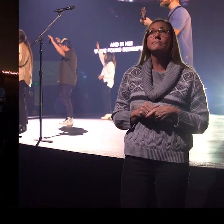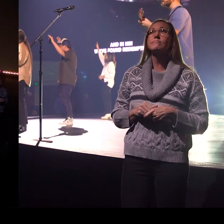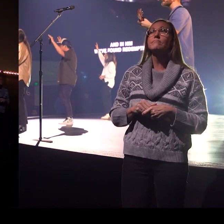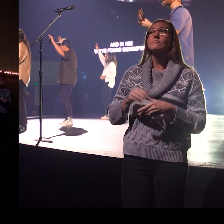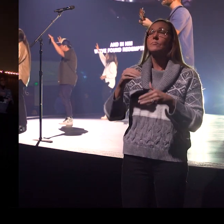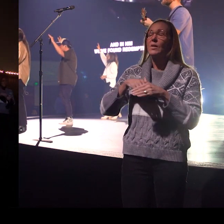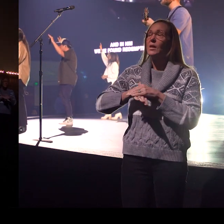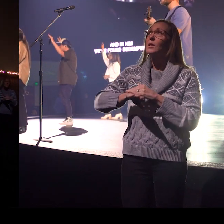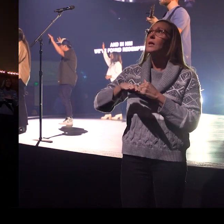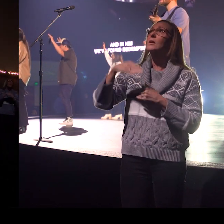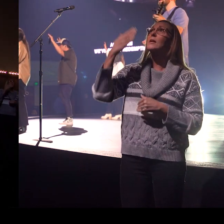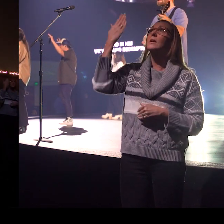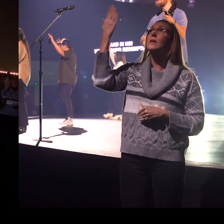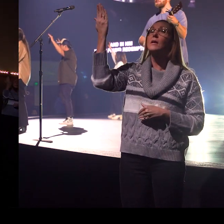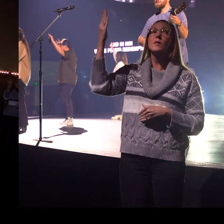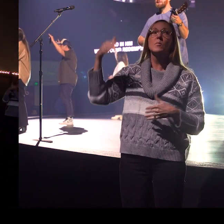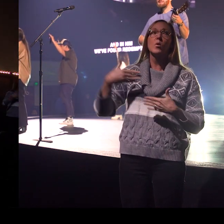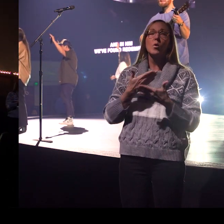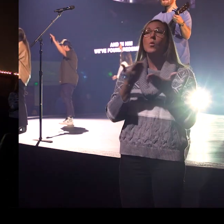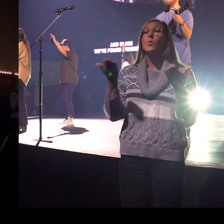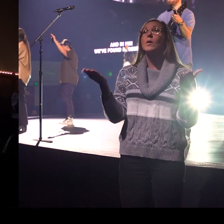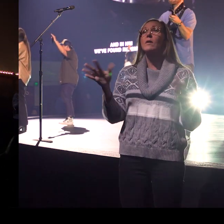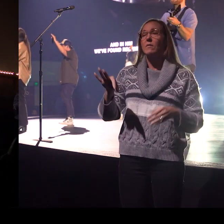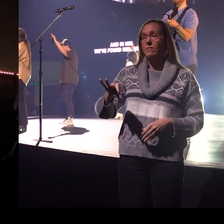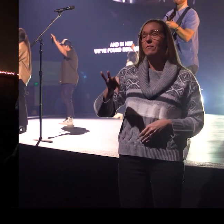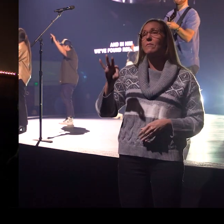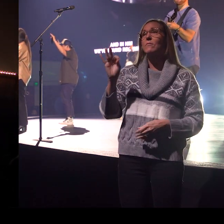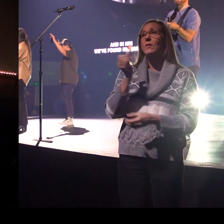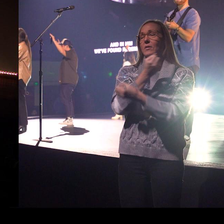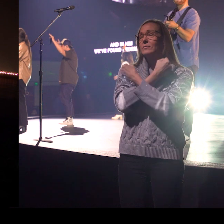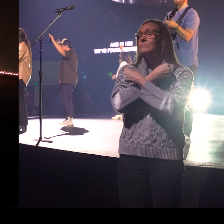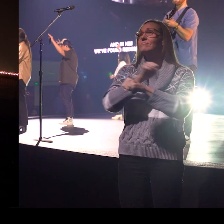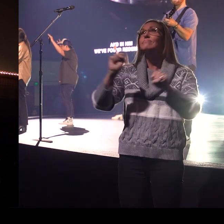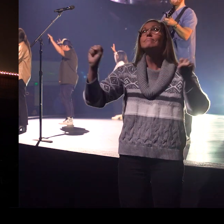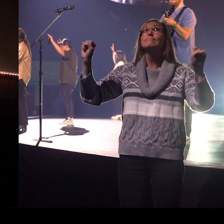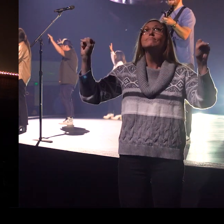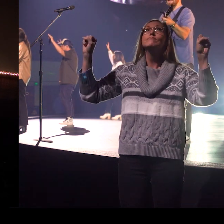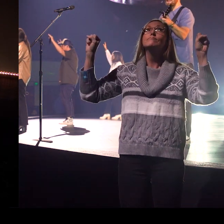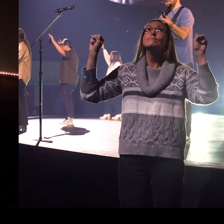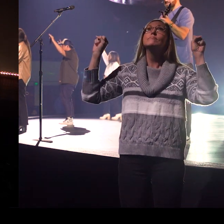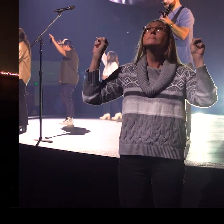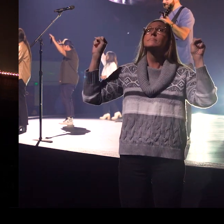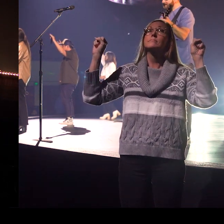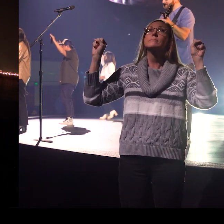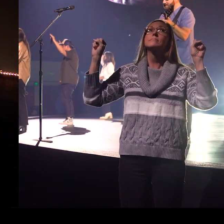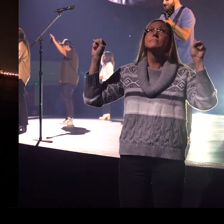And in him we found redemption.